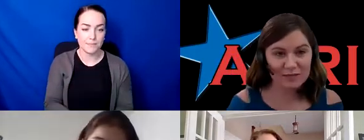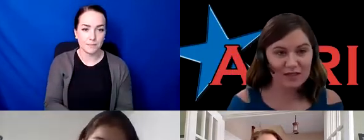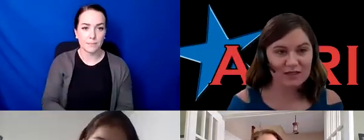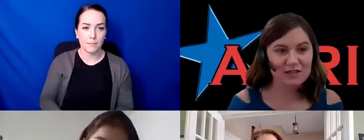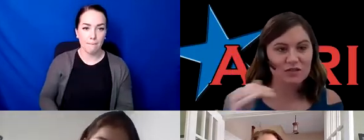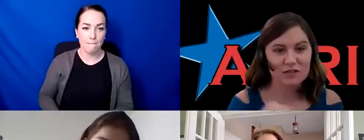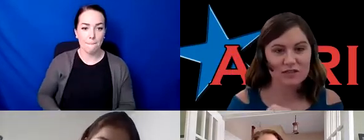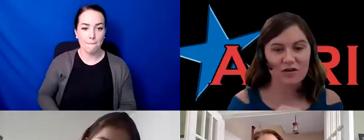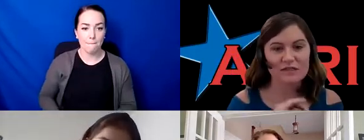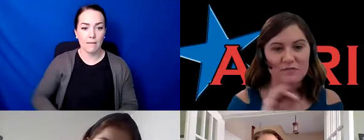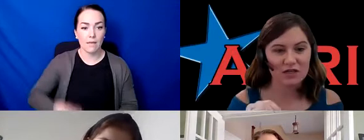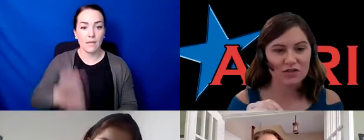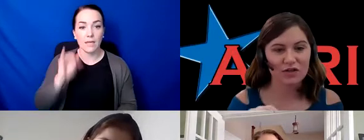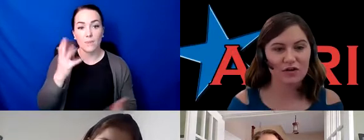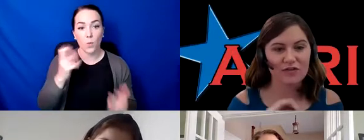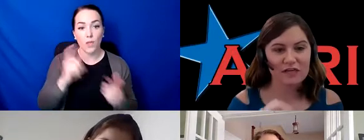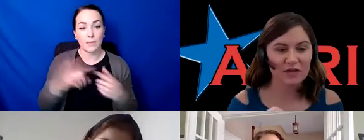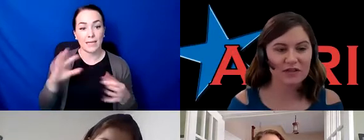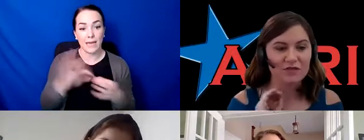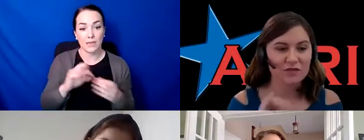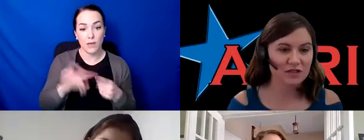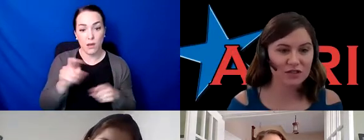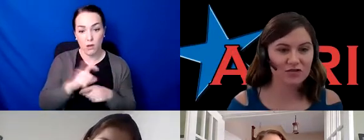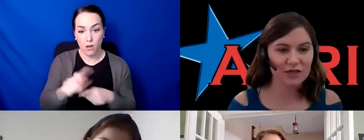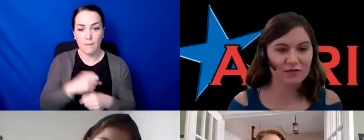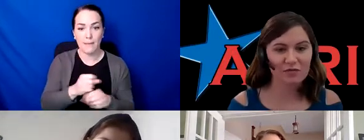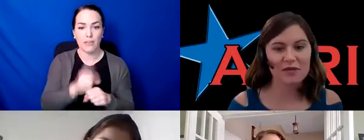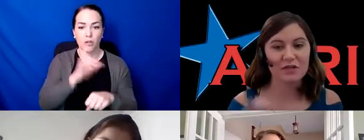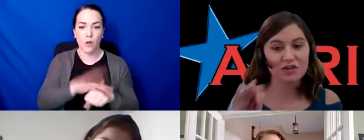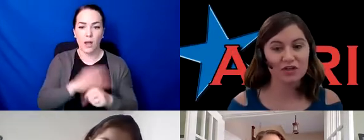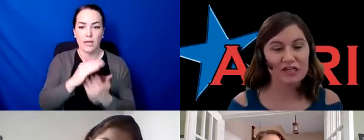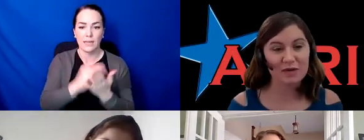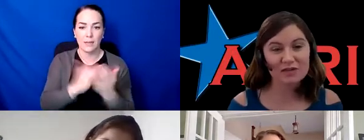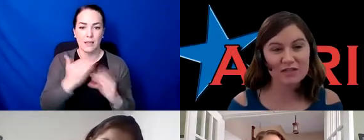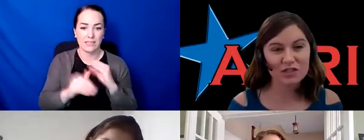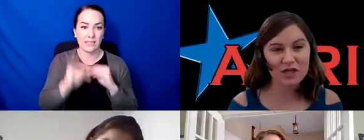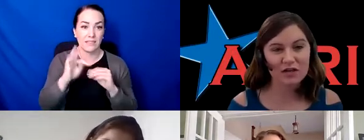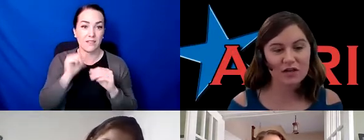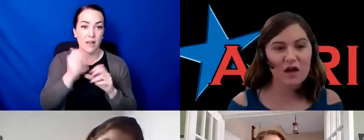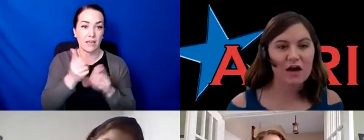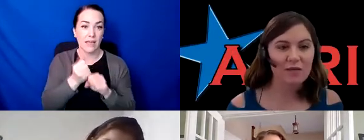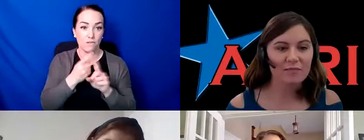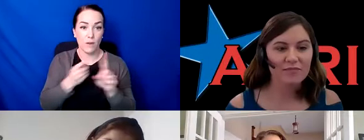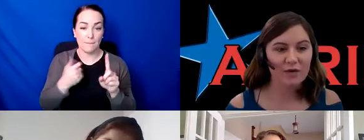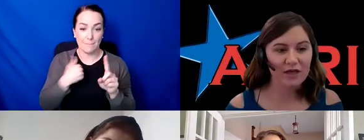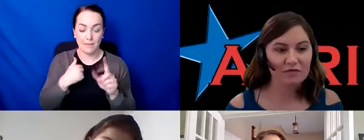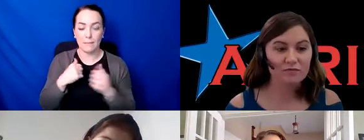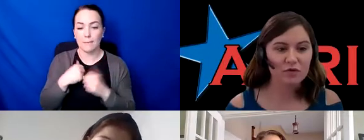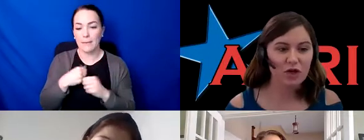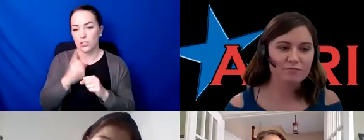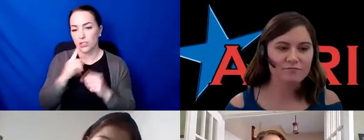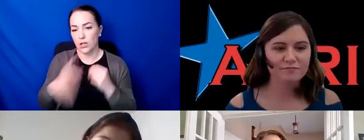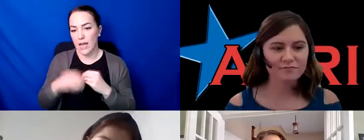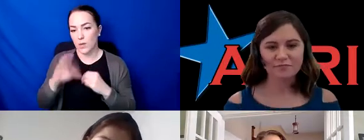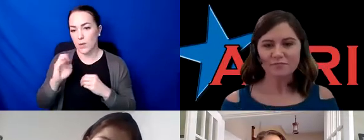would like to be connected to these calls and making sure you're on the email list, if you didn't get it directly from me, make sure your email is in the chat. That way